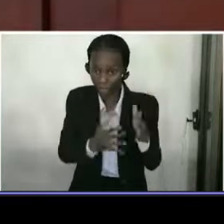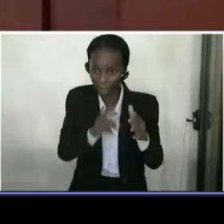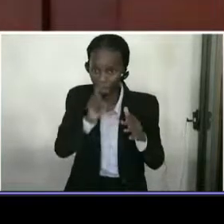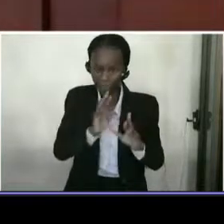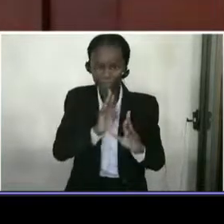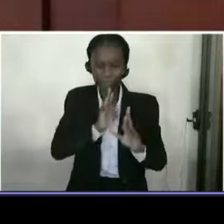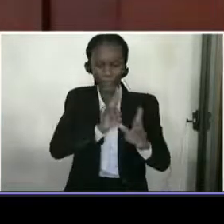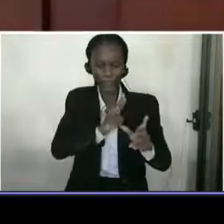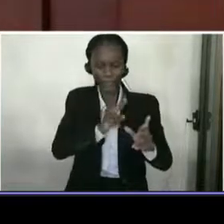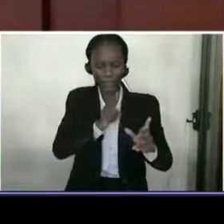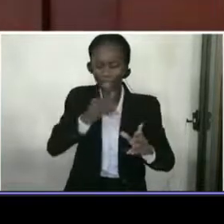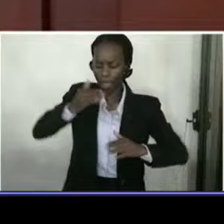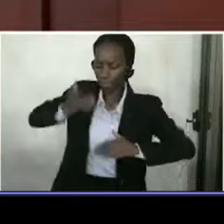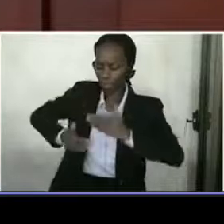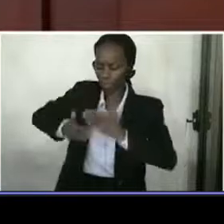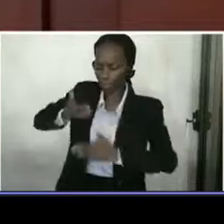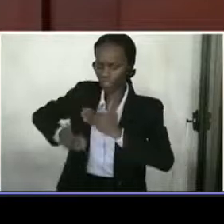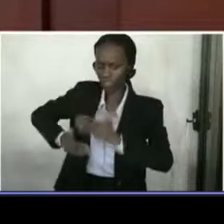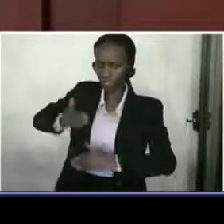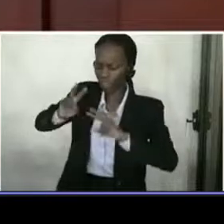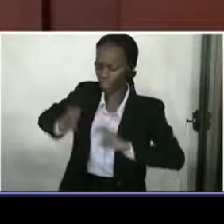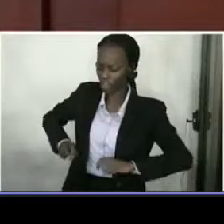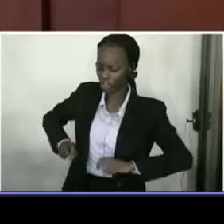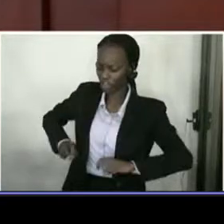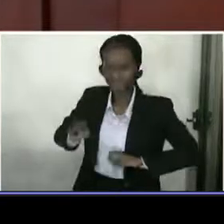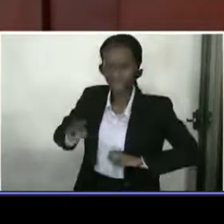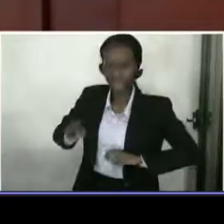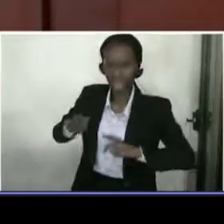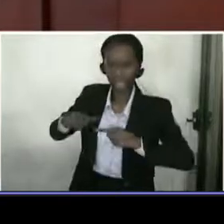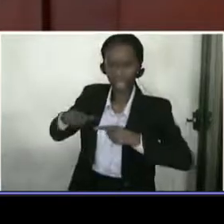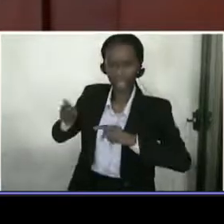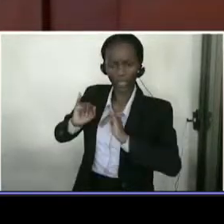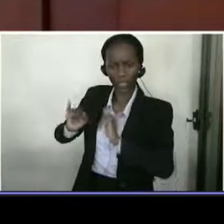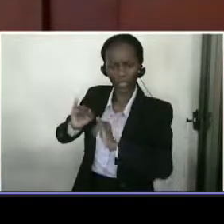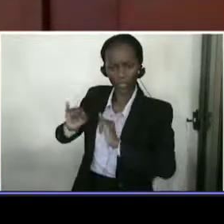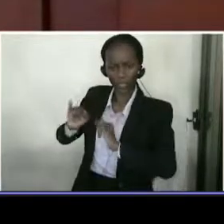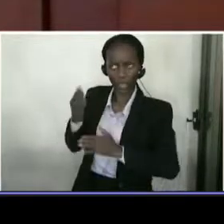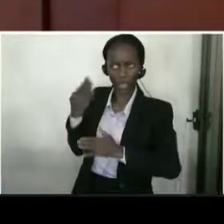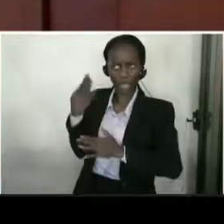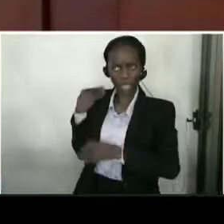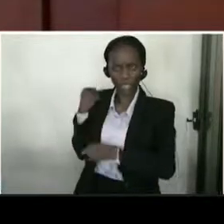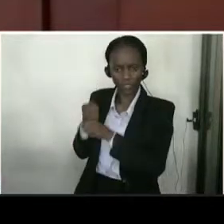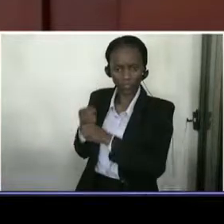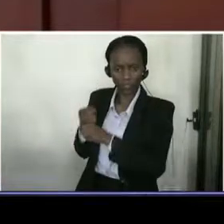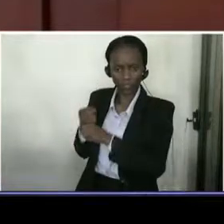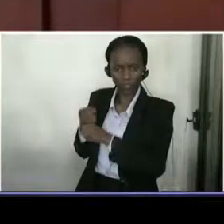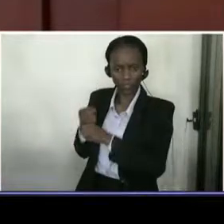of investigation in fruitless and wasteful expenditure incurred from the previous years.